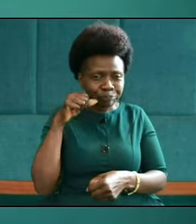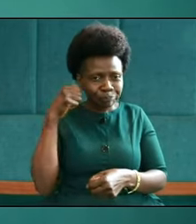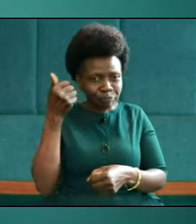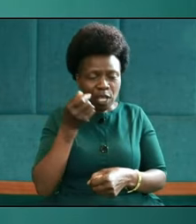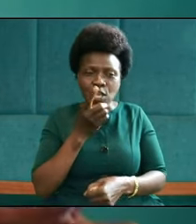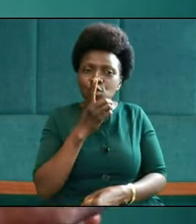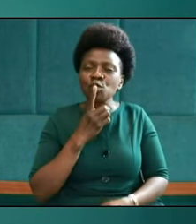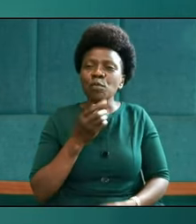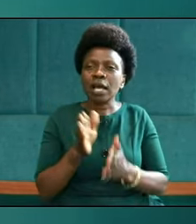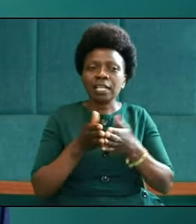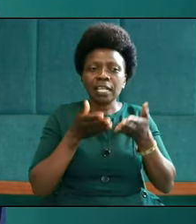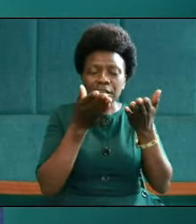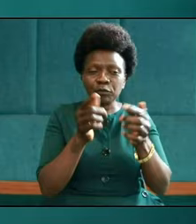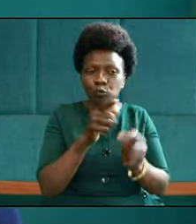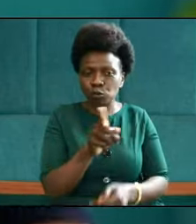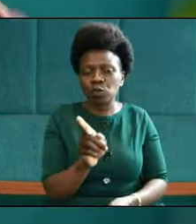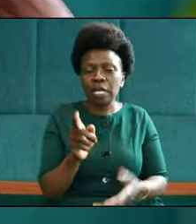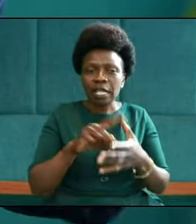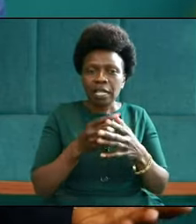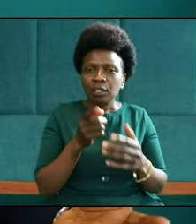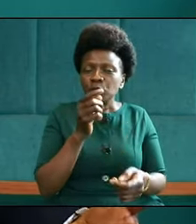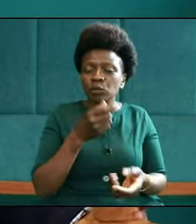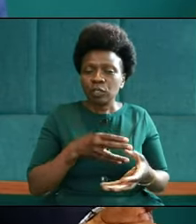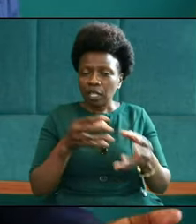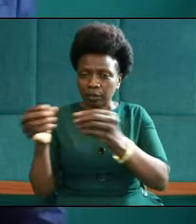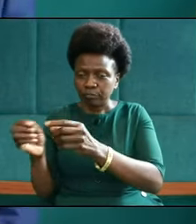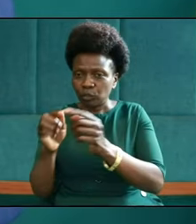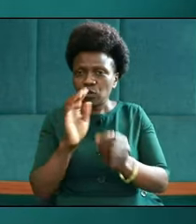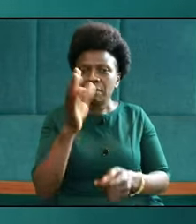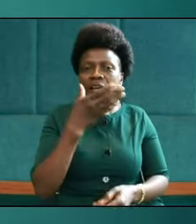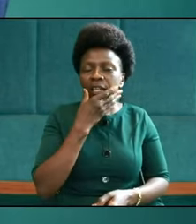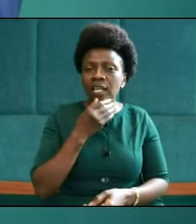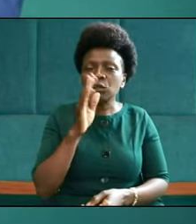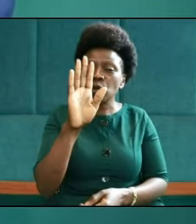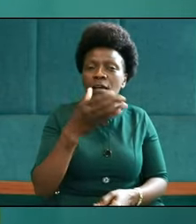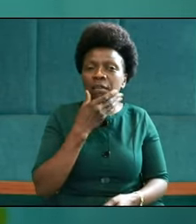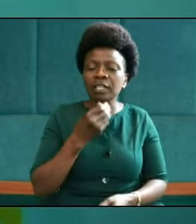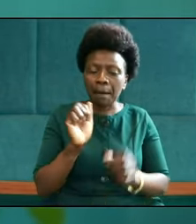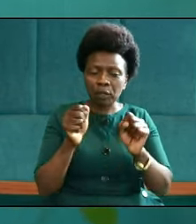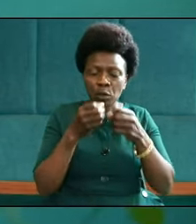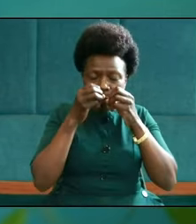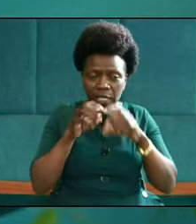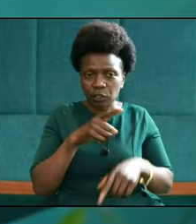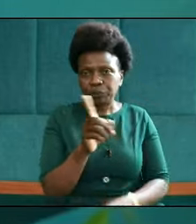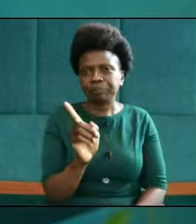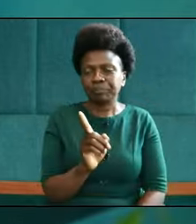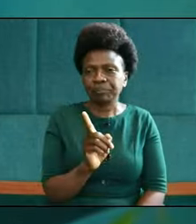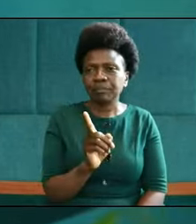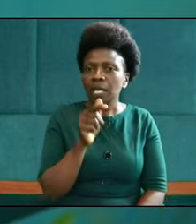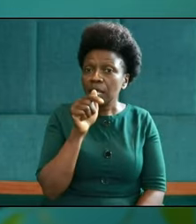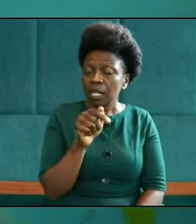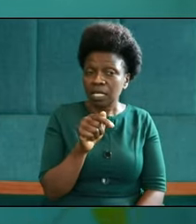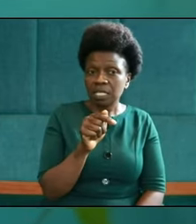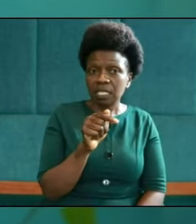soup and give to you. Then you will take to your father, and your father will be able to bless you.